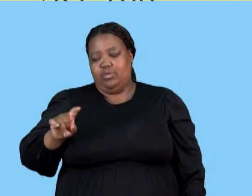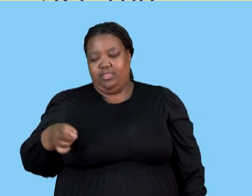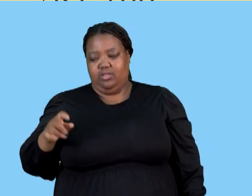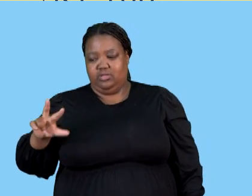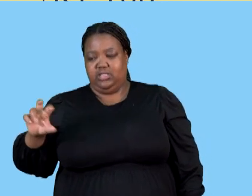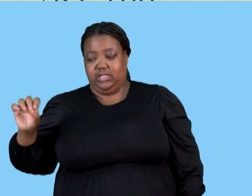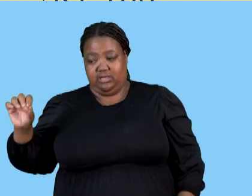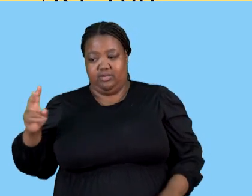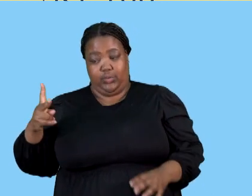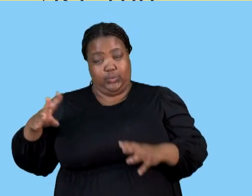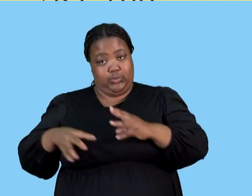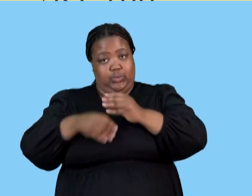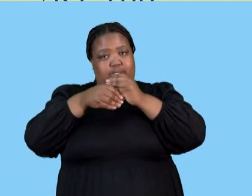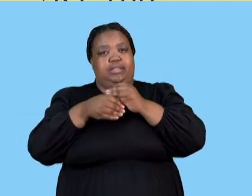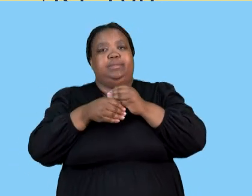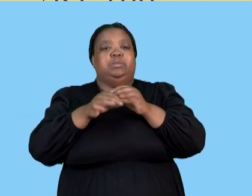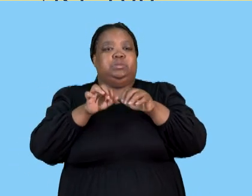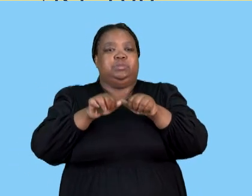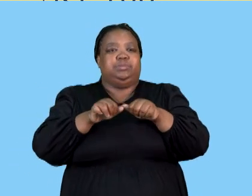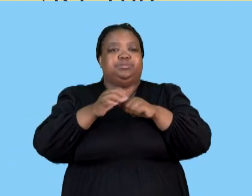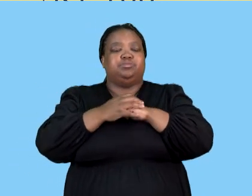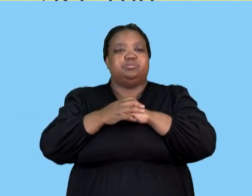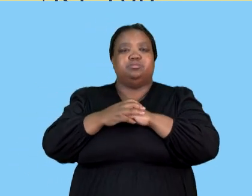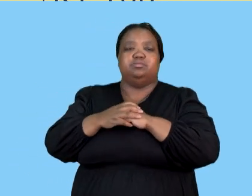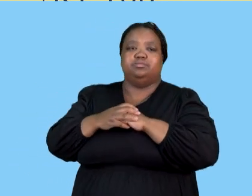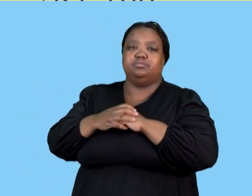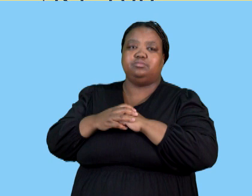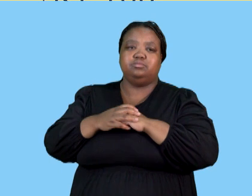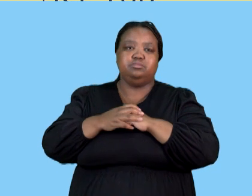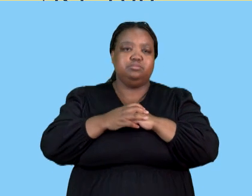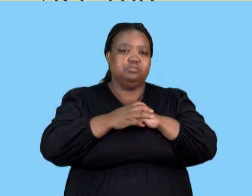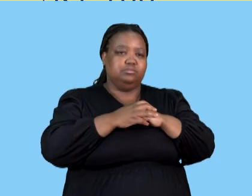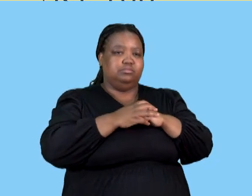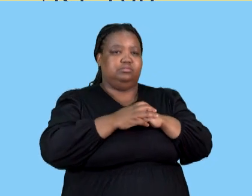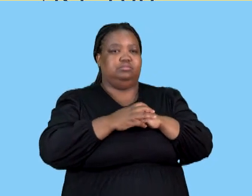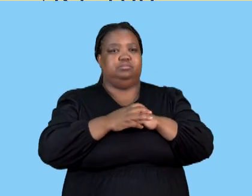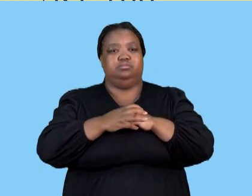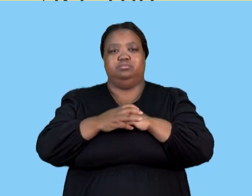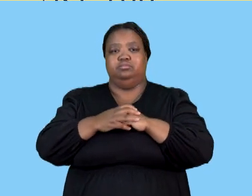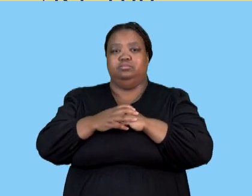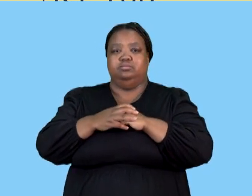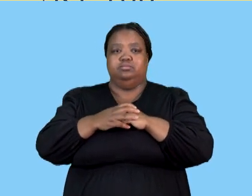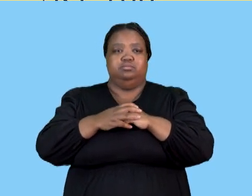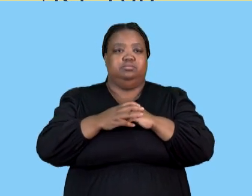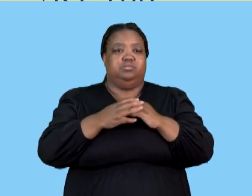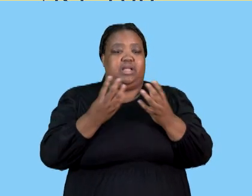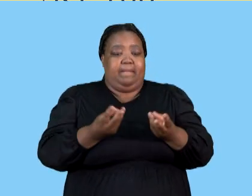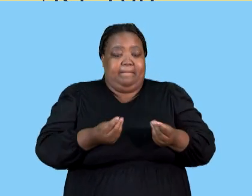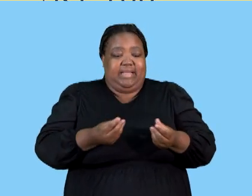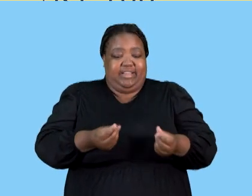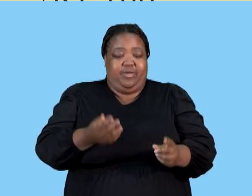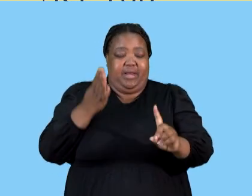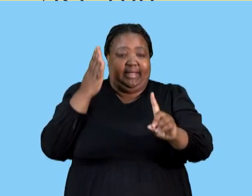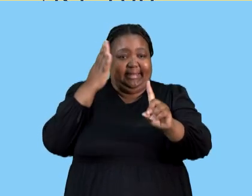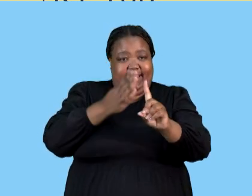1,800. So we also add it when we are calculating factory overhead costs. We also have what is